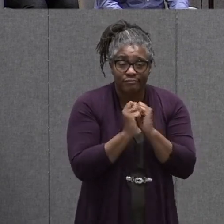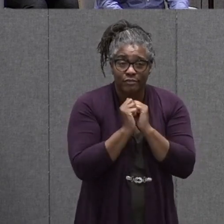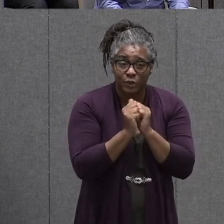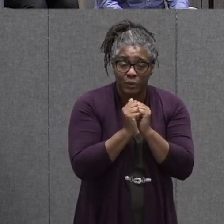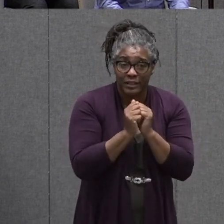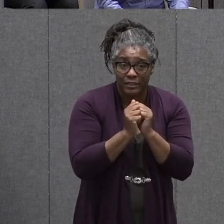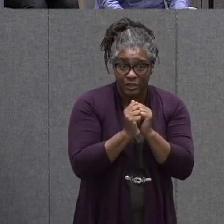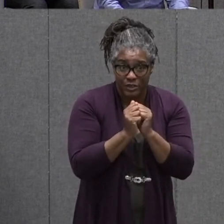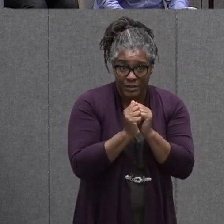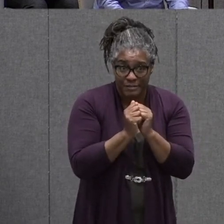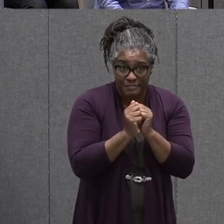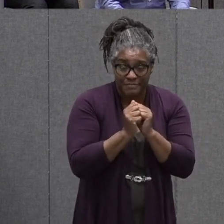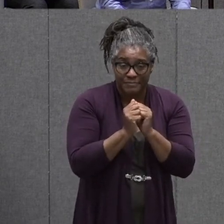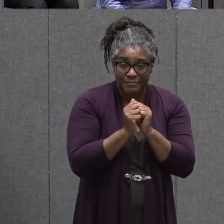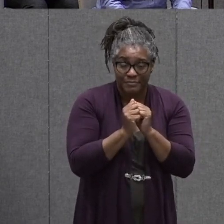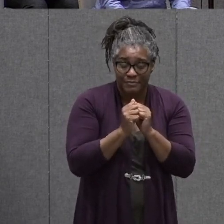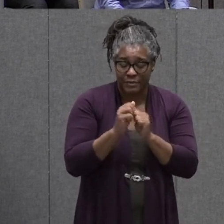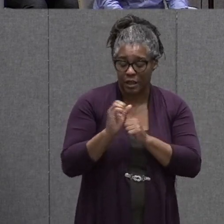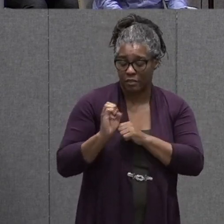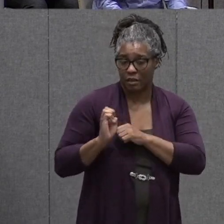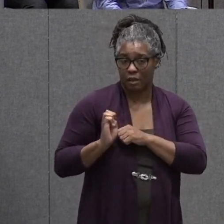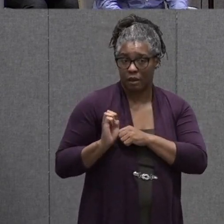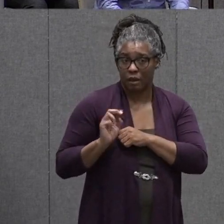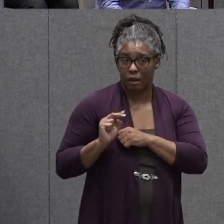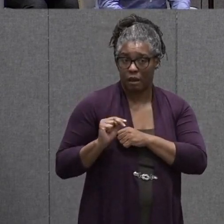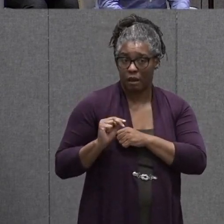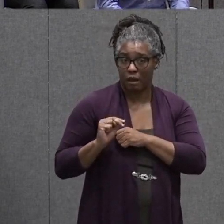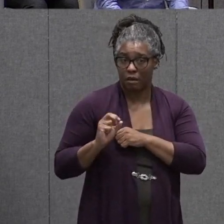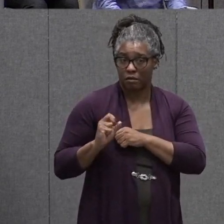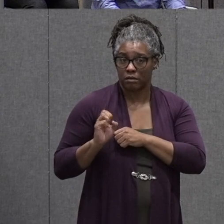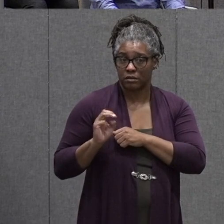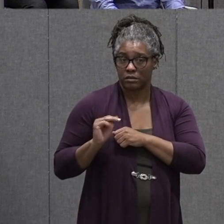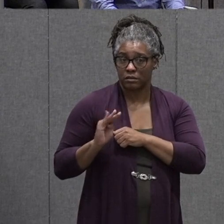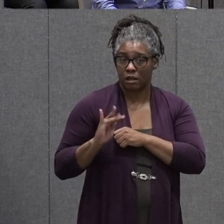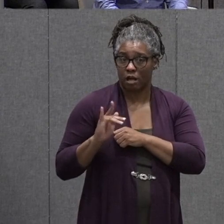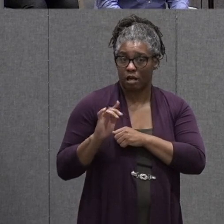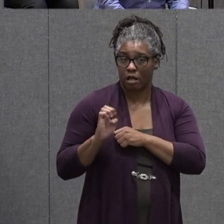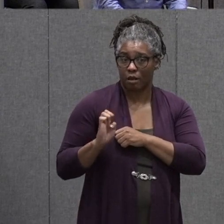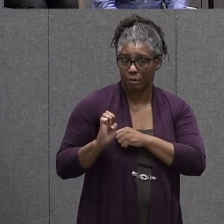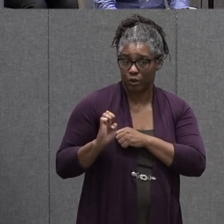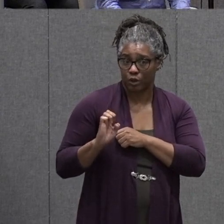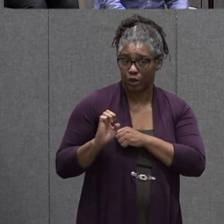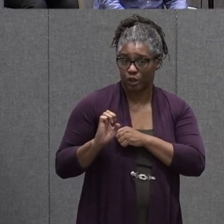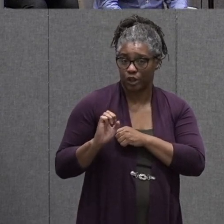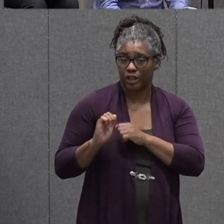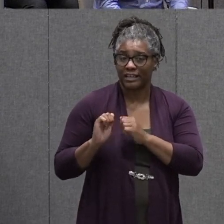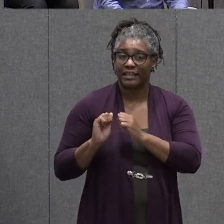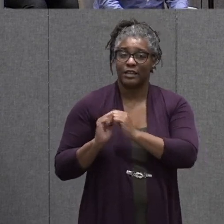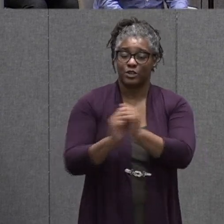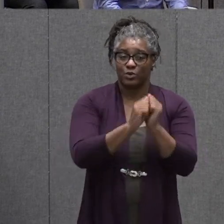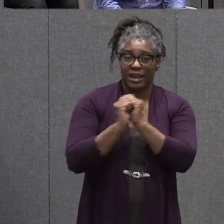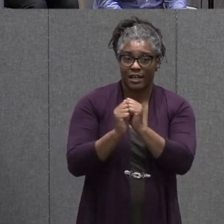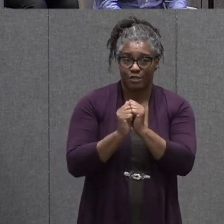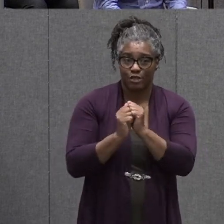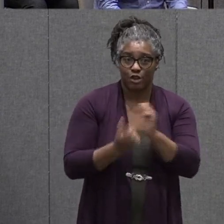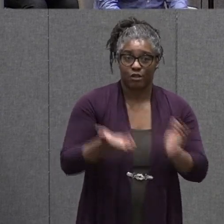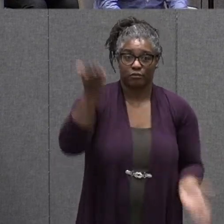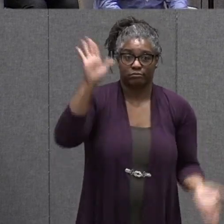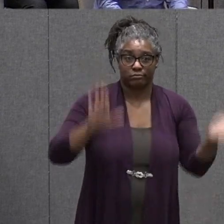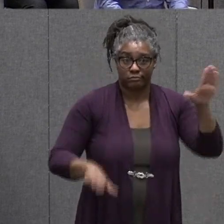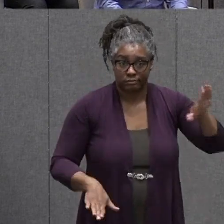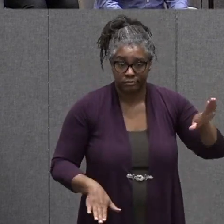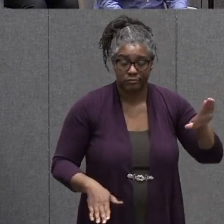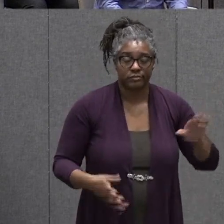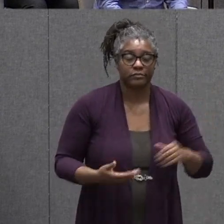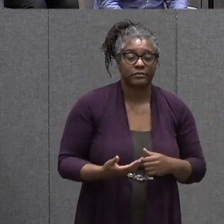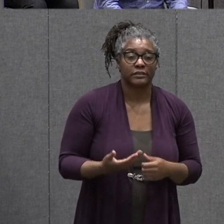drum circle ensemble where everyone gets to play their part. We'll do a little bit of this, a little bit of that. And then